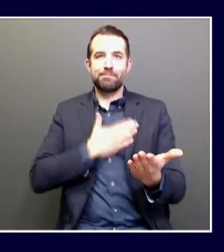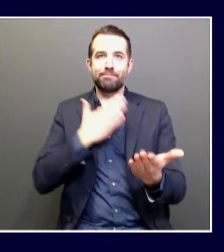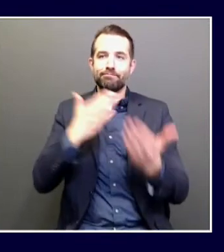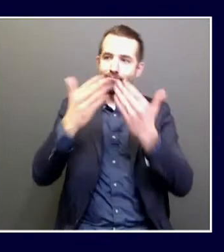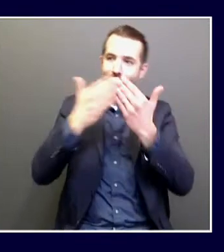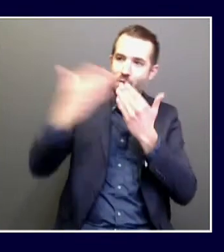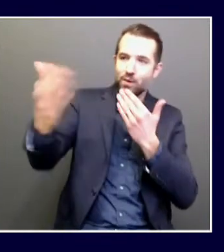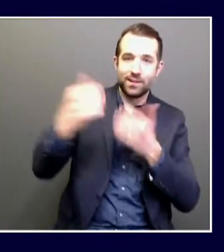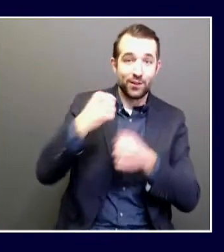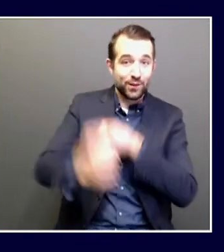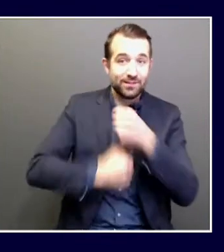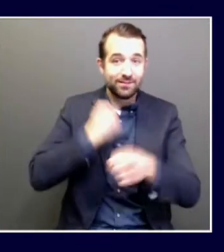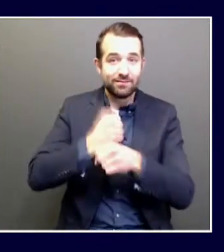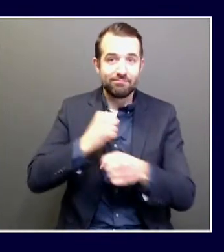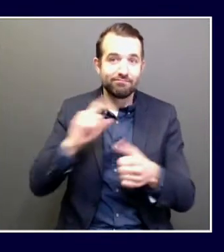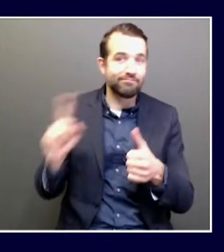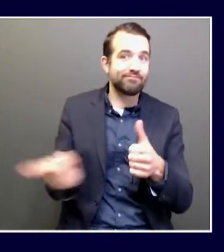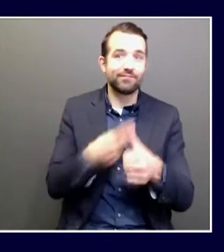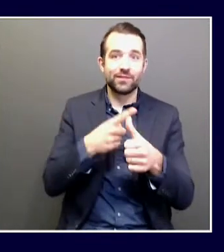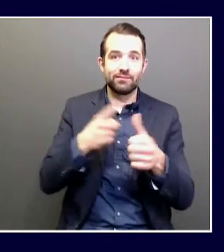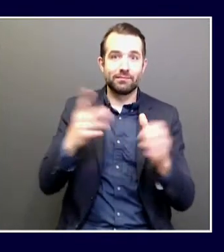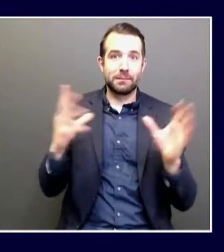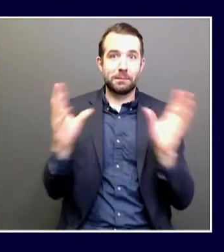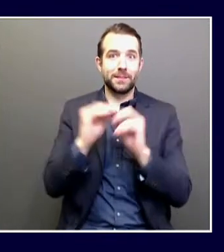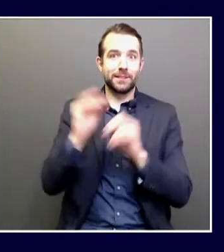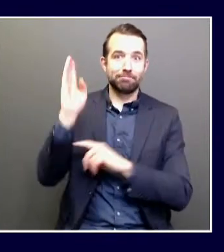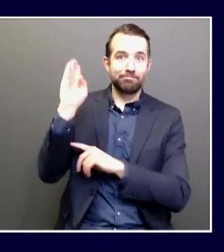first media briefing of 2022.